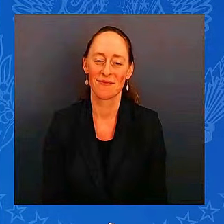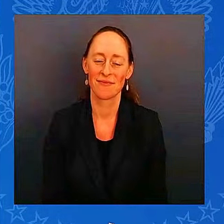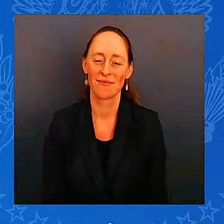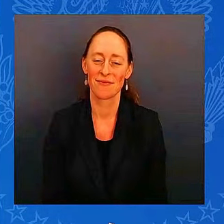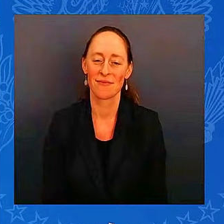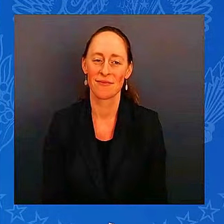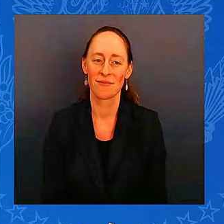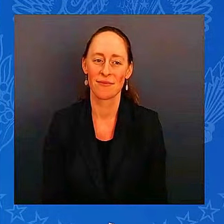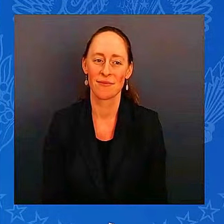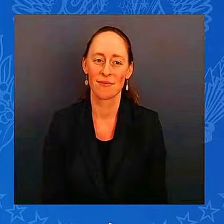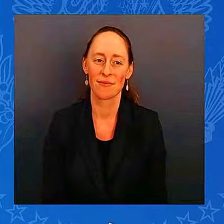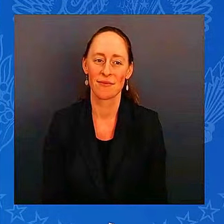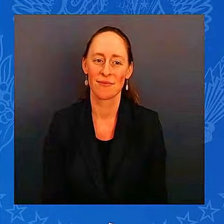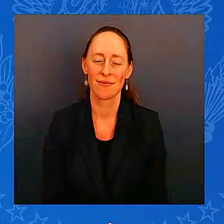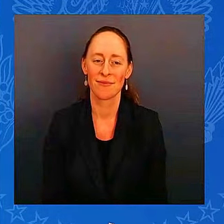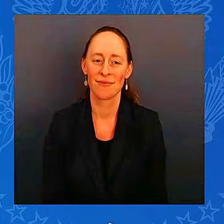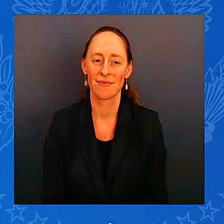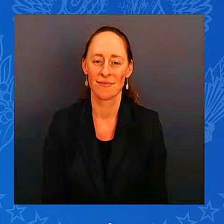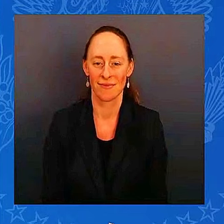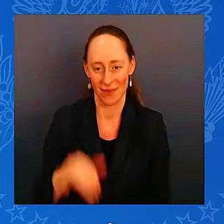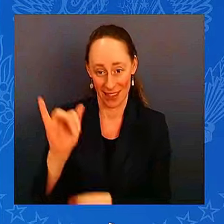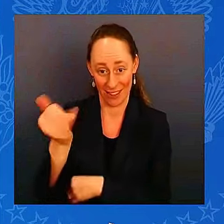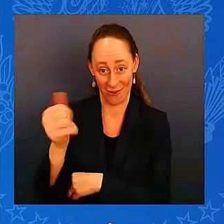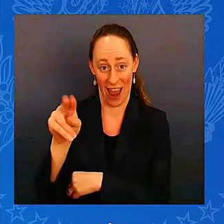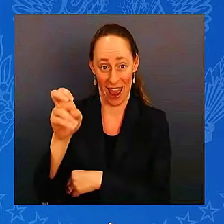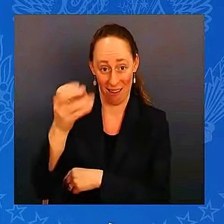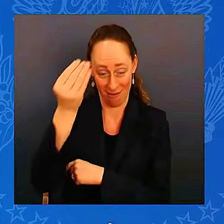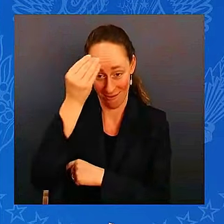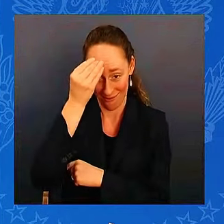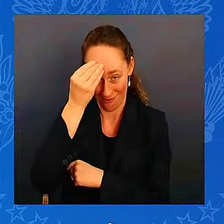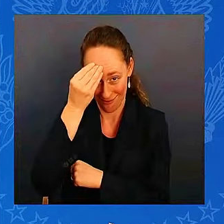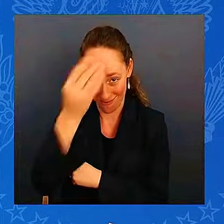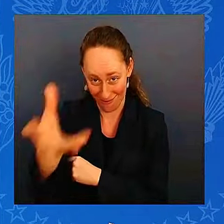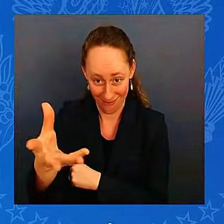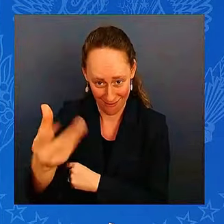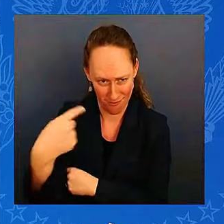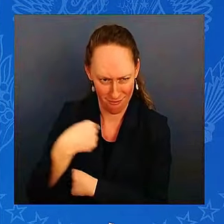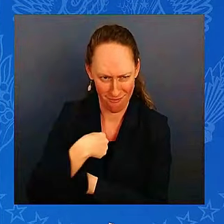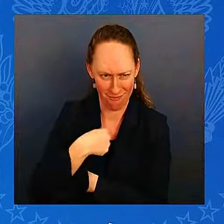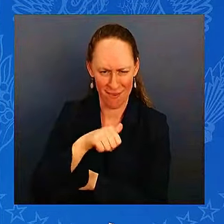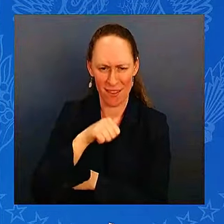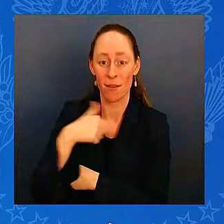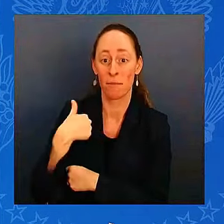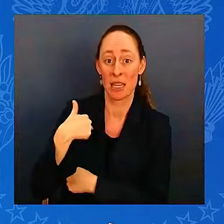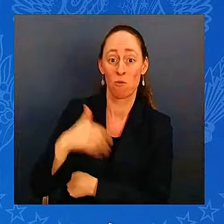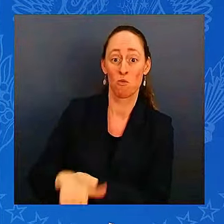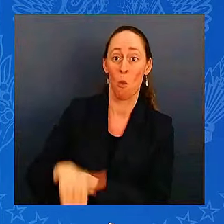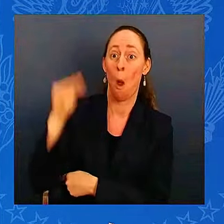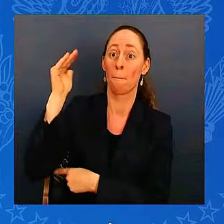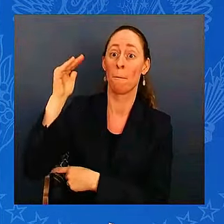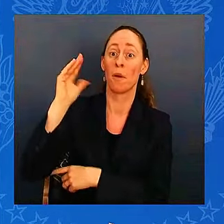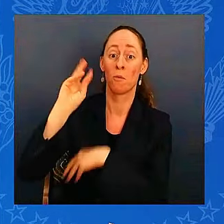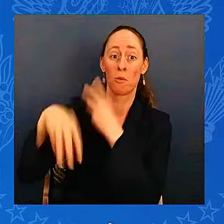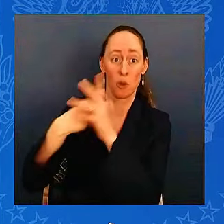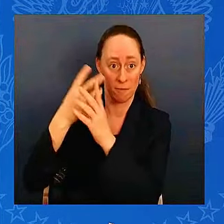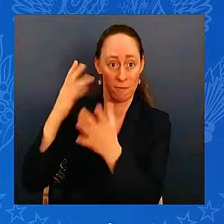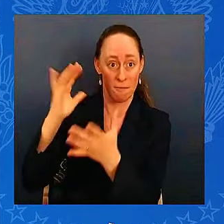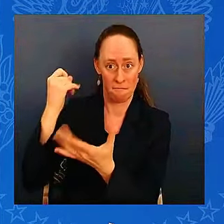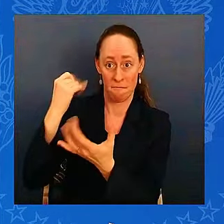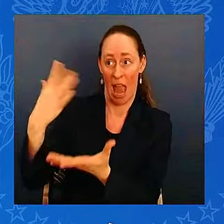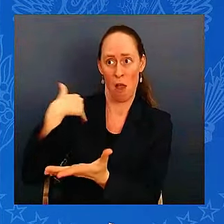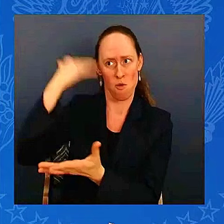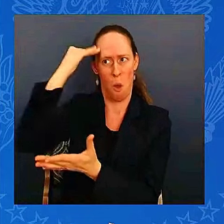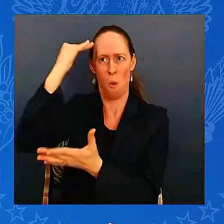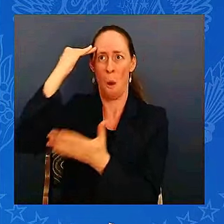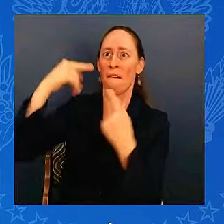Jane, I didn't grow up in a world where I knew famous people, stars like you, but I promise you this, the next memoir that I